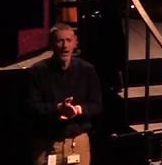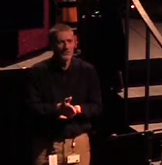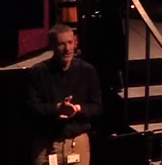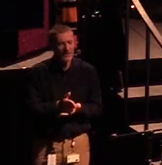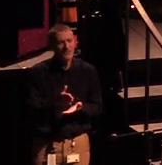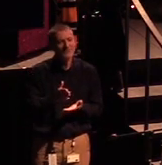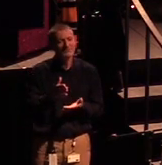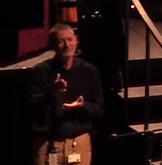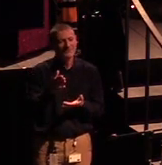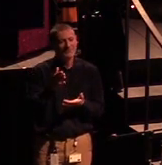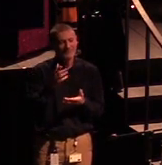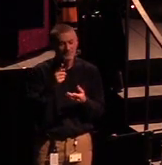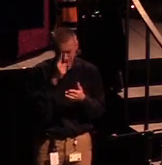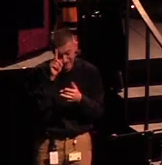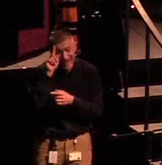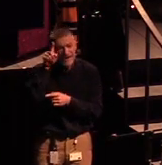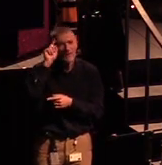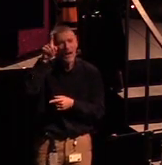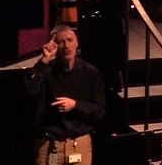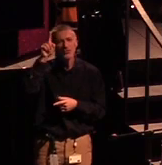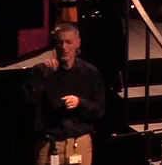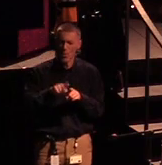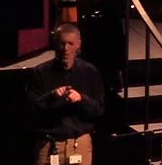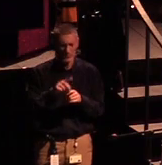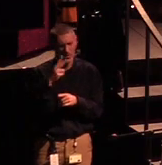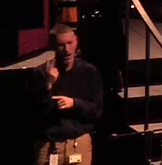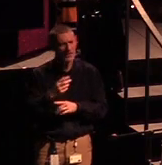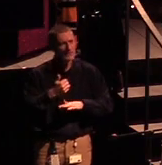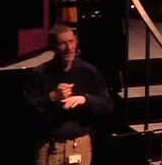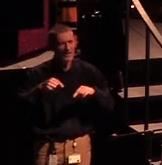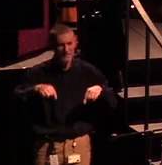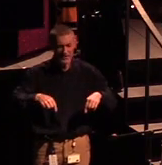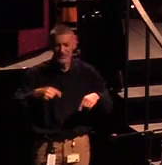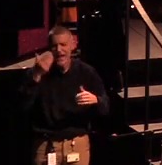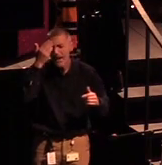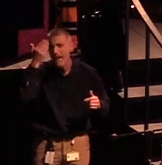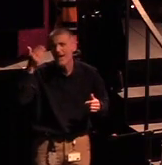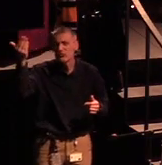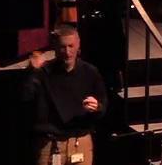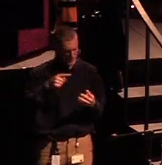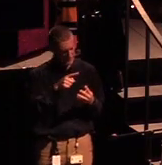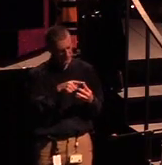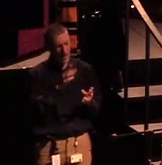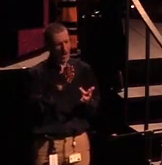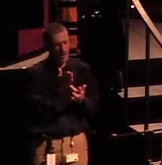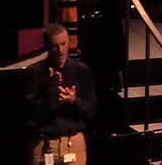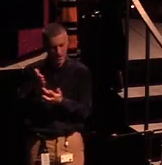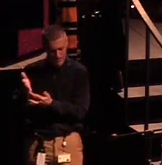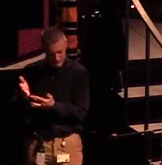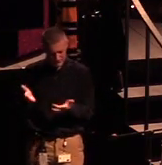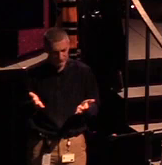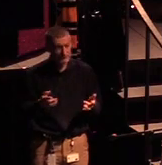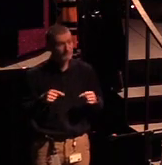innovation and it's a city where the artists who are based here have imagination and the